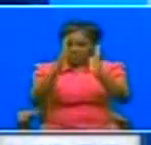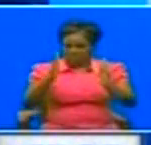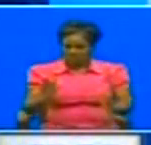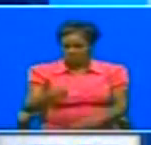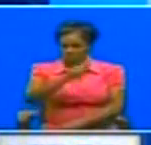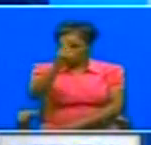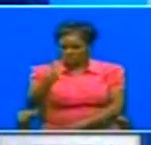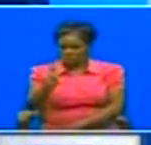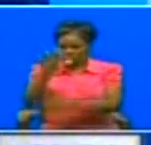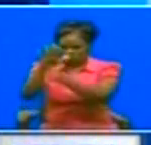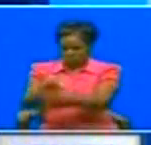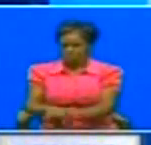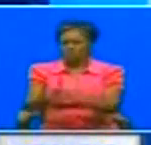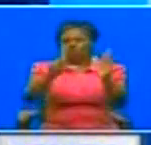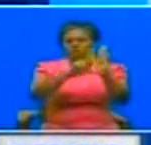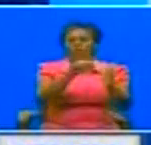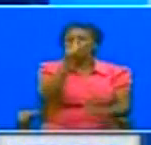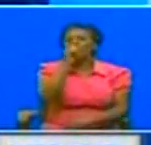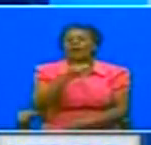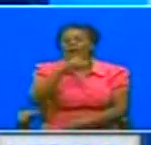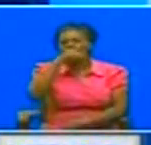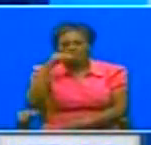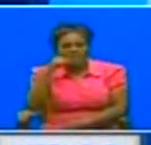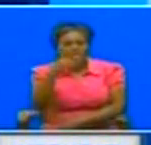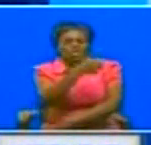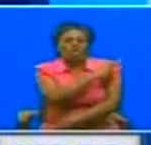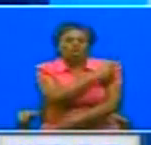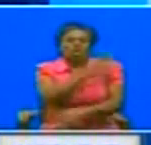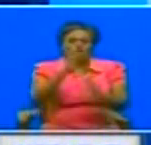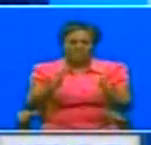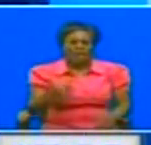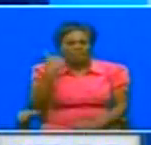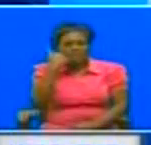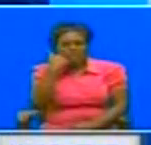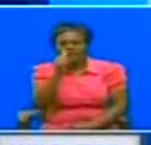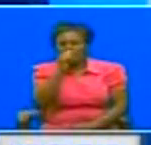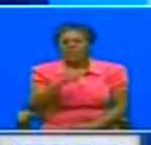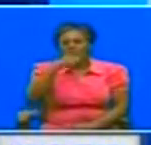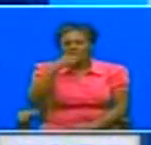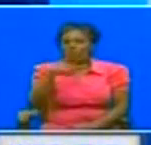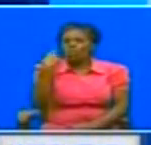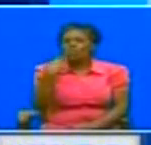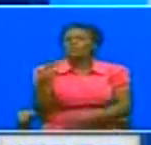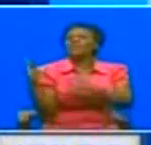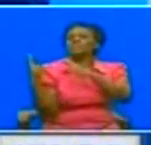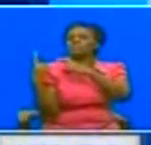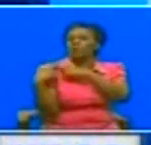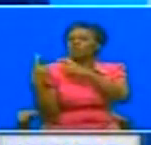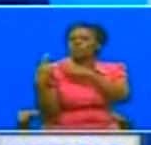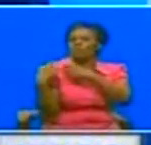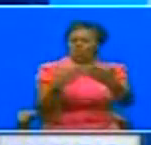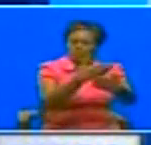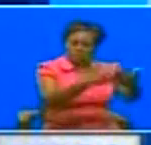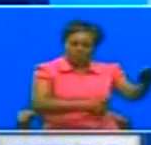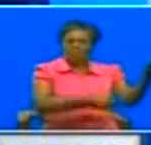the other breaches of the law, invasion of privacy, doctor-patient confidentiality. And who exactly is handling this list? Is it